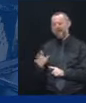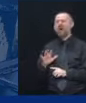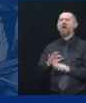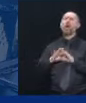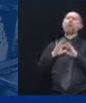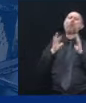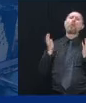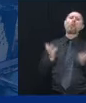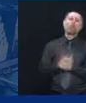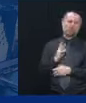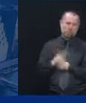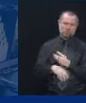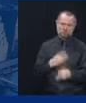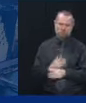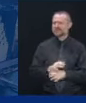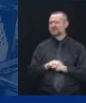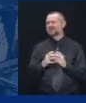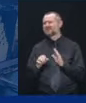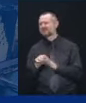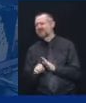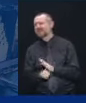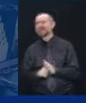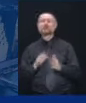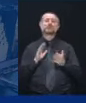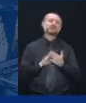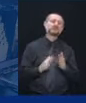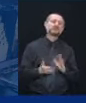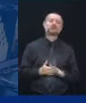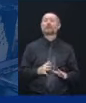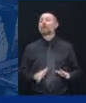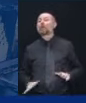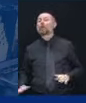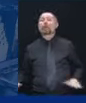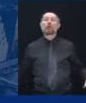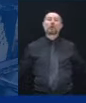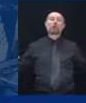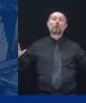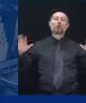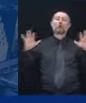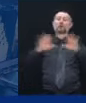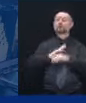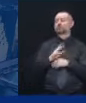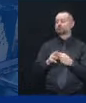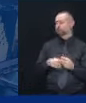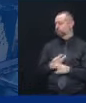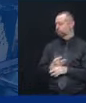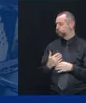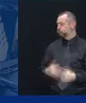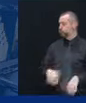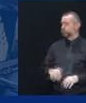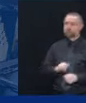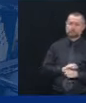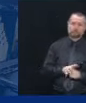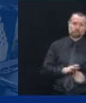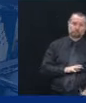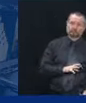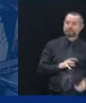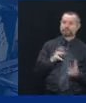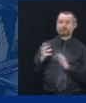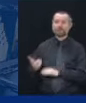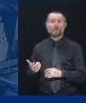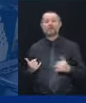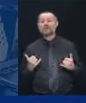all across this planet that went through this, and the question is going to be who adjusts to the